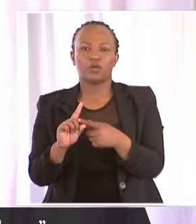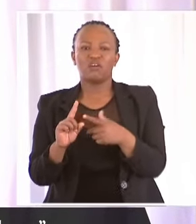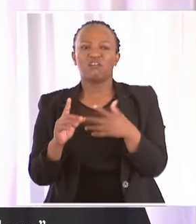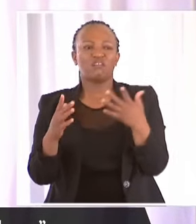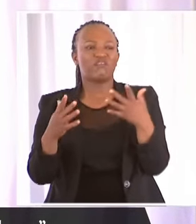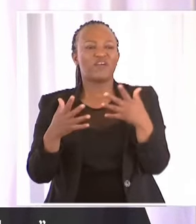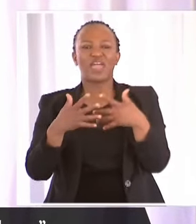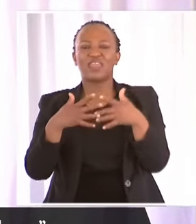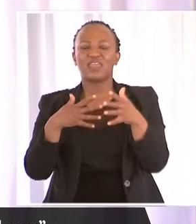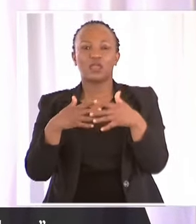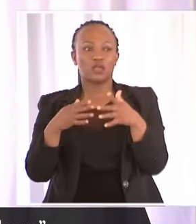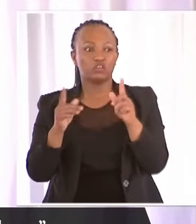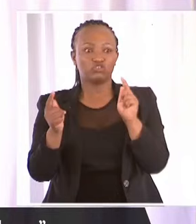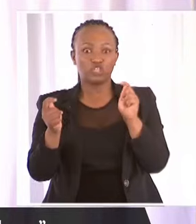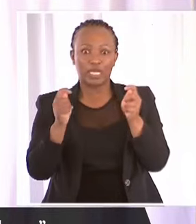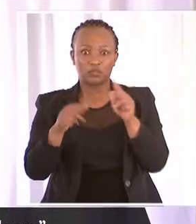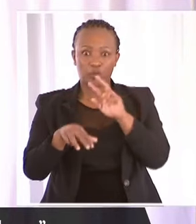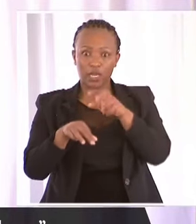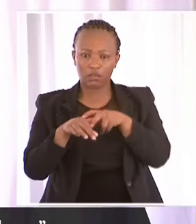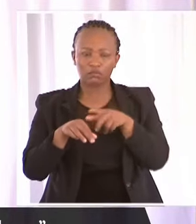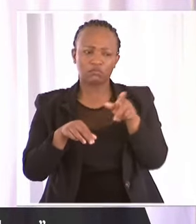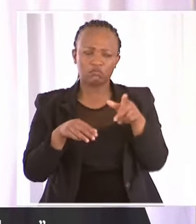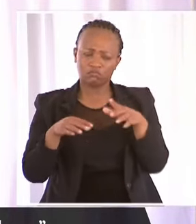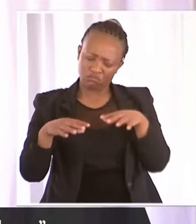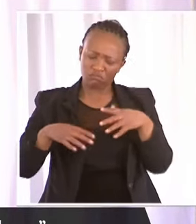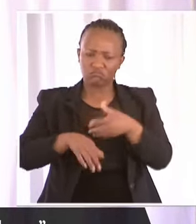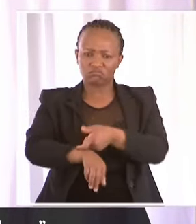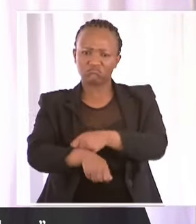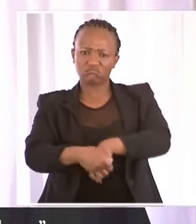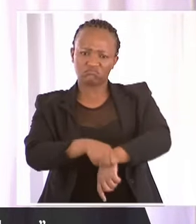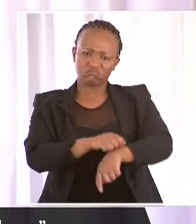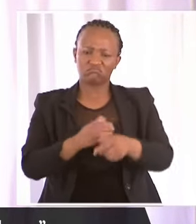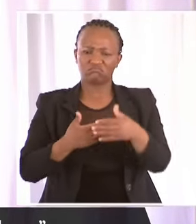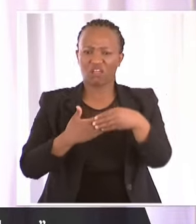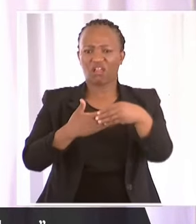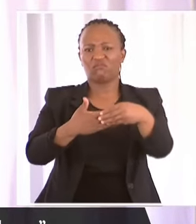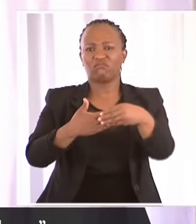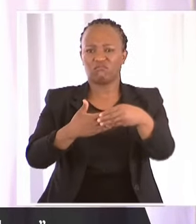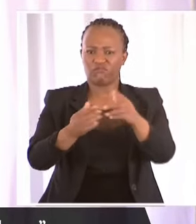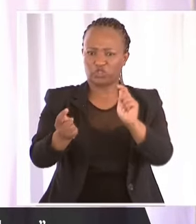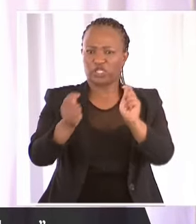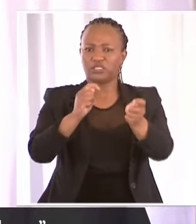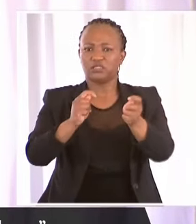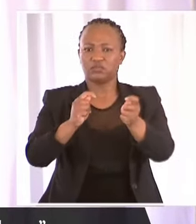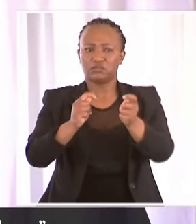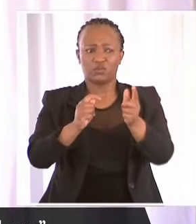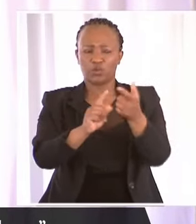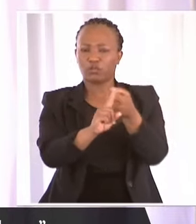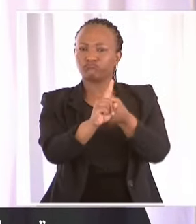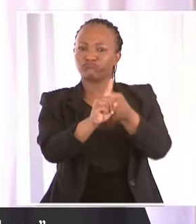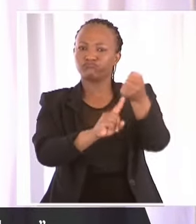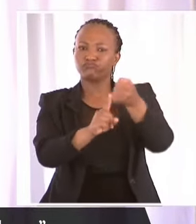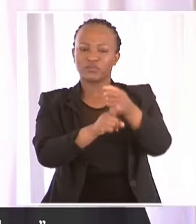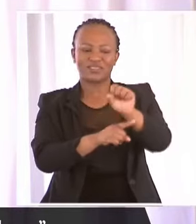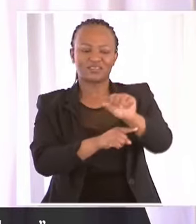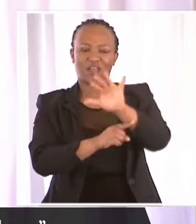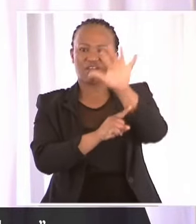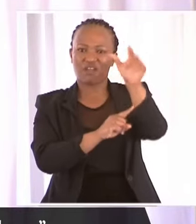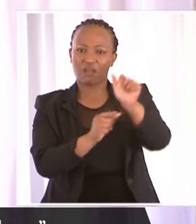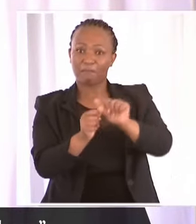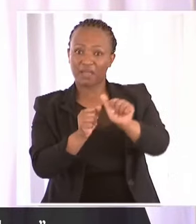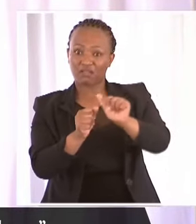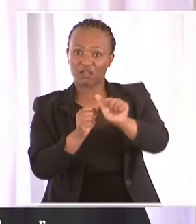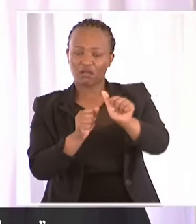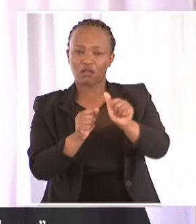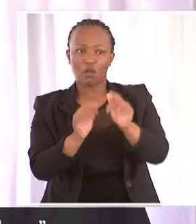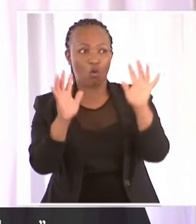forefront of change and fought for a better South Africa, a better Africa, and a better